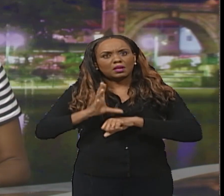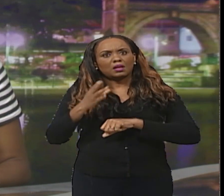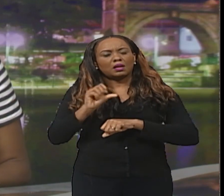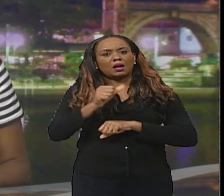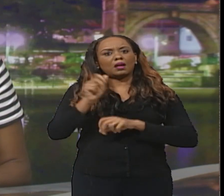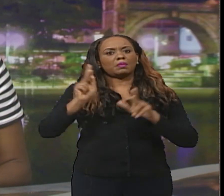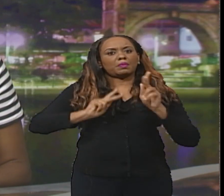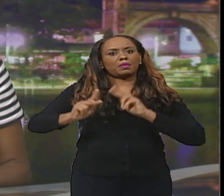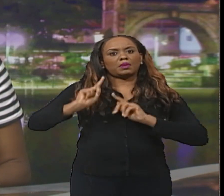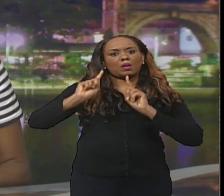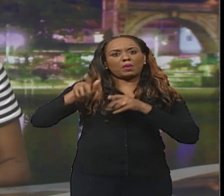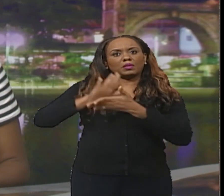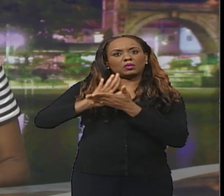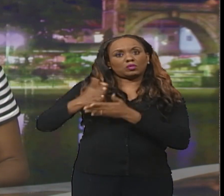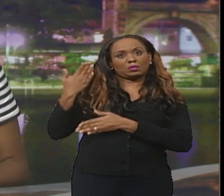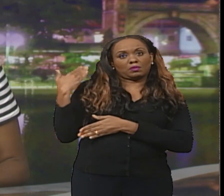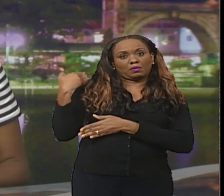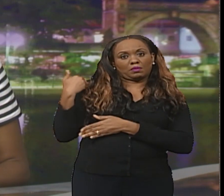can.